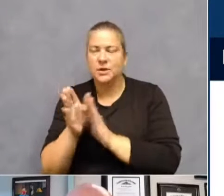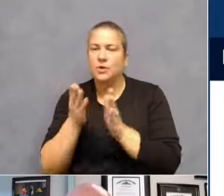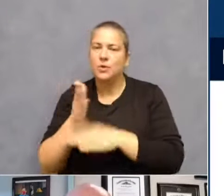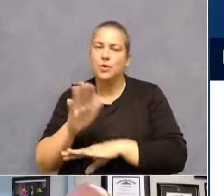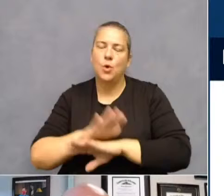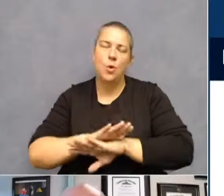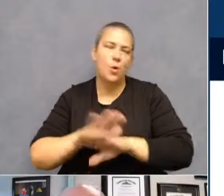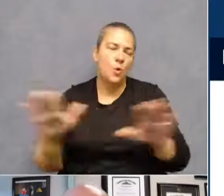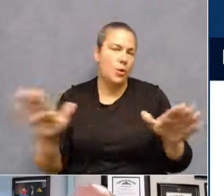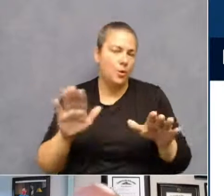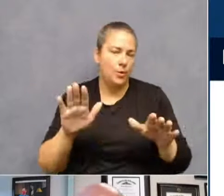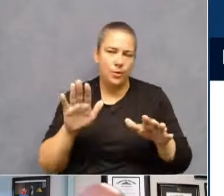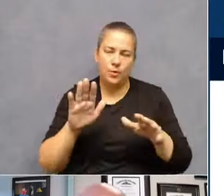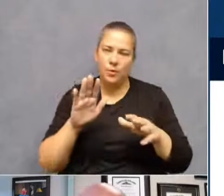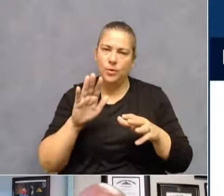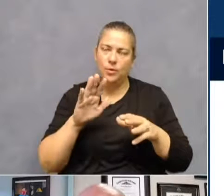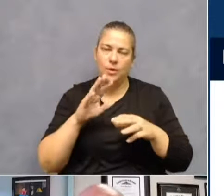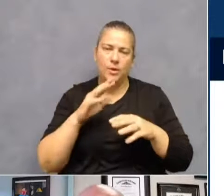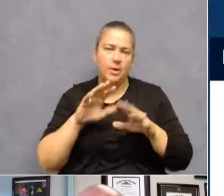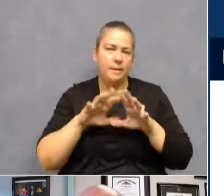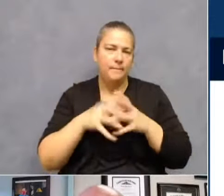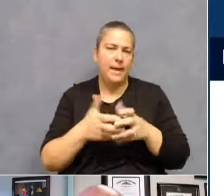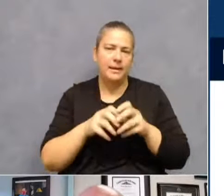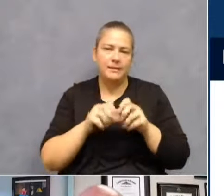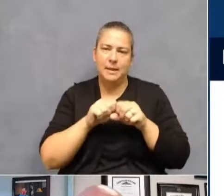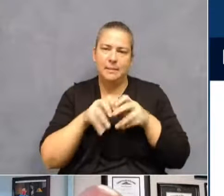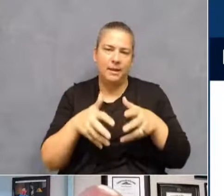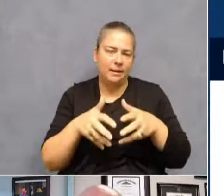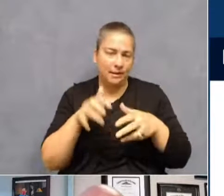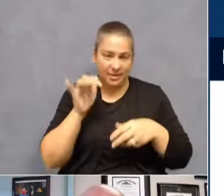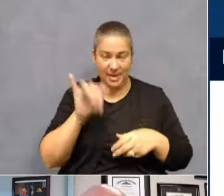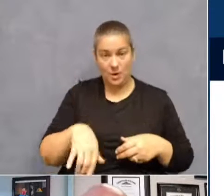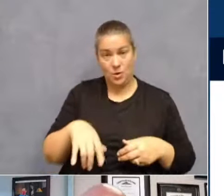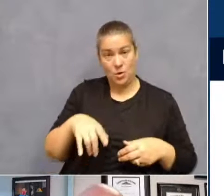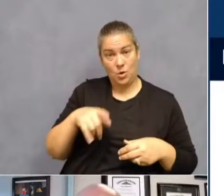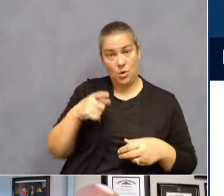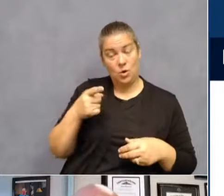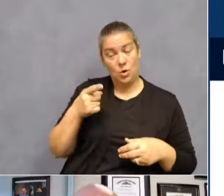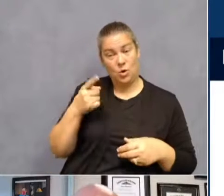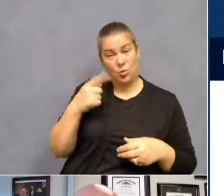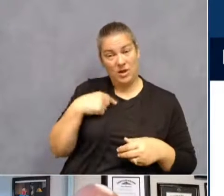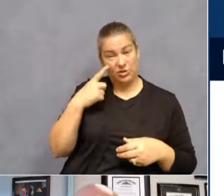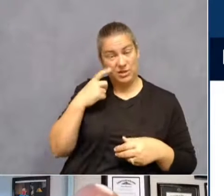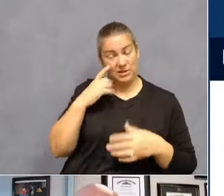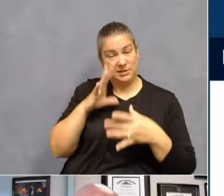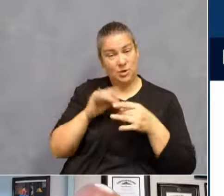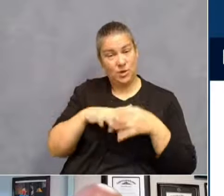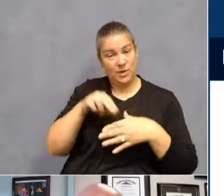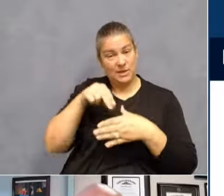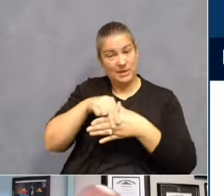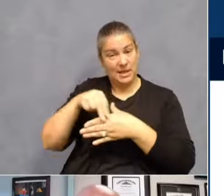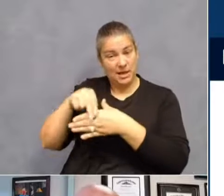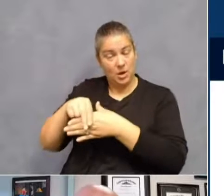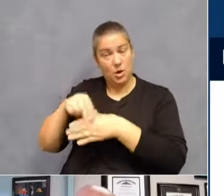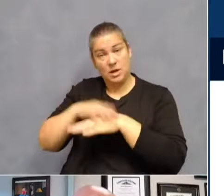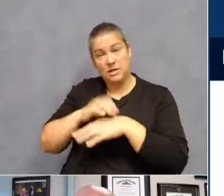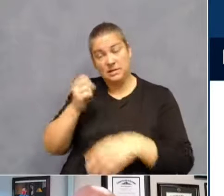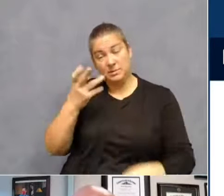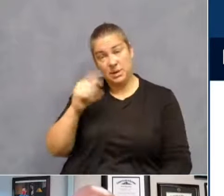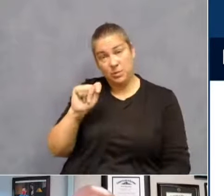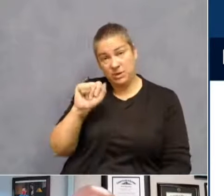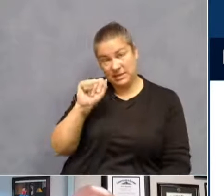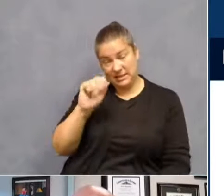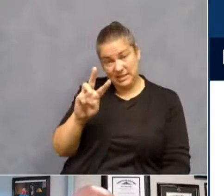response. The 2 most recent points that I just represent here on this slide are that on September 16th, the federal